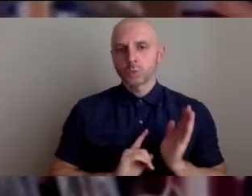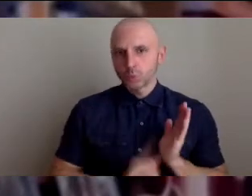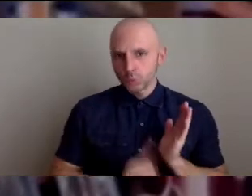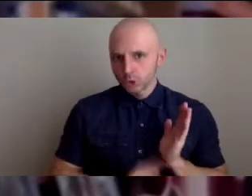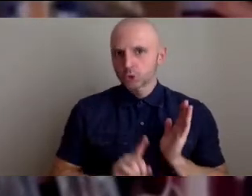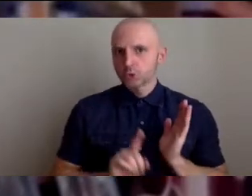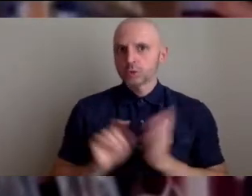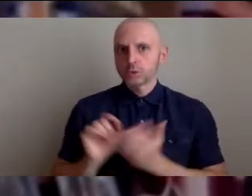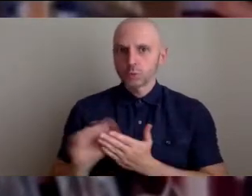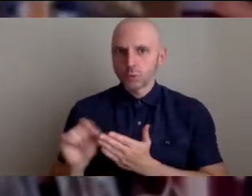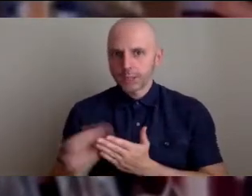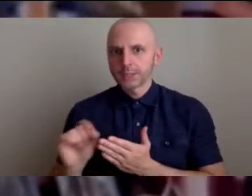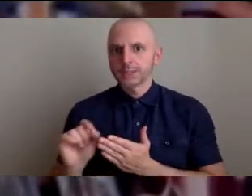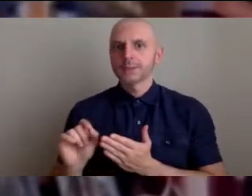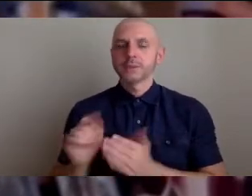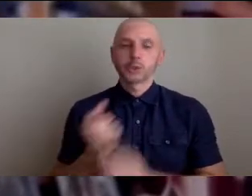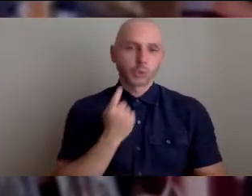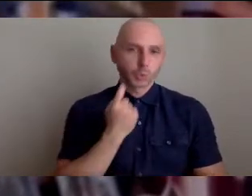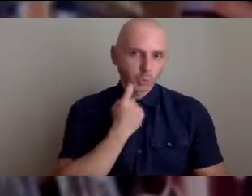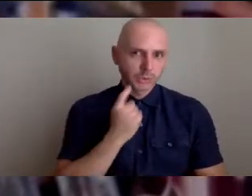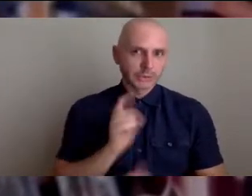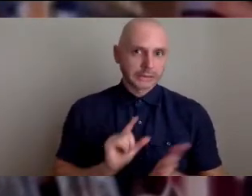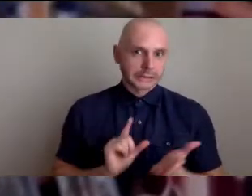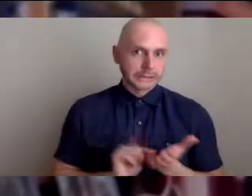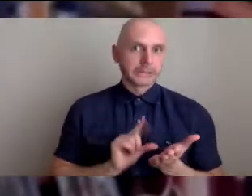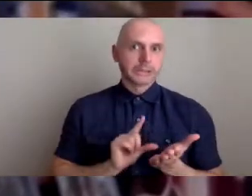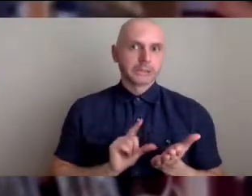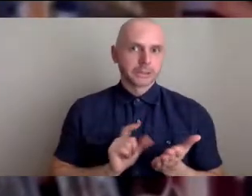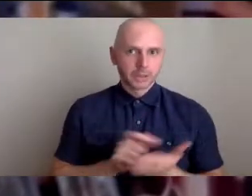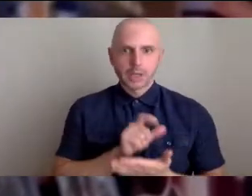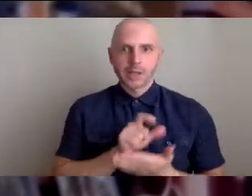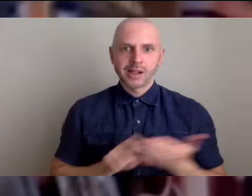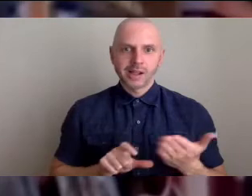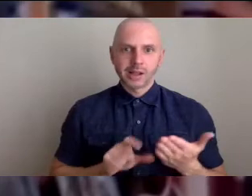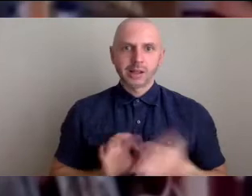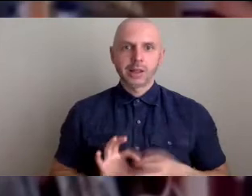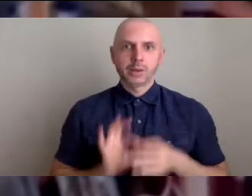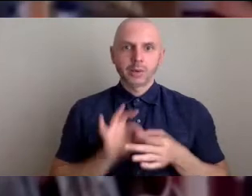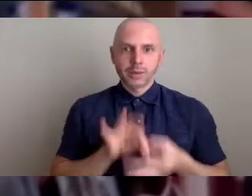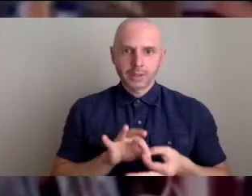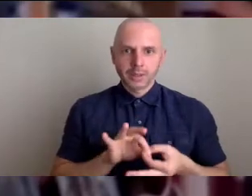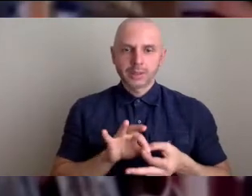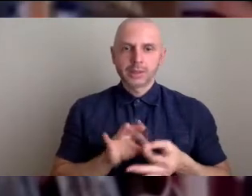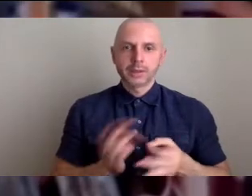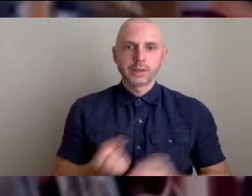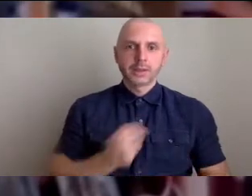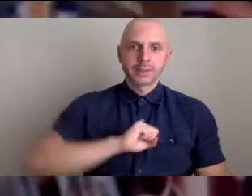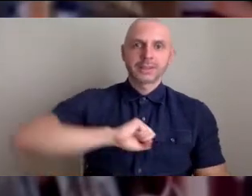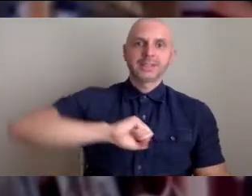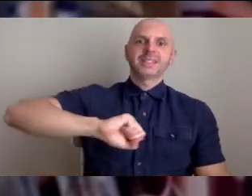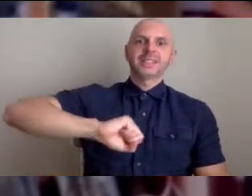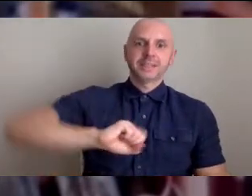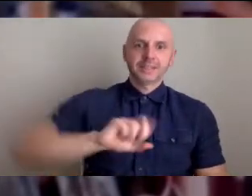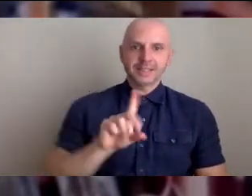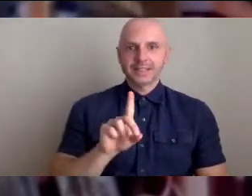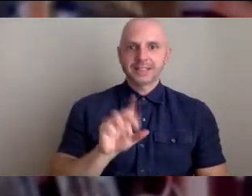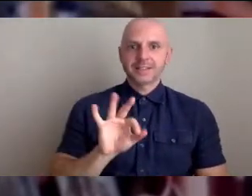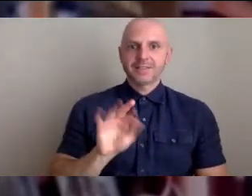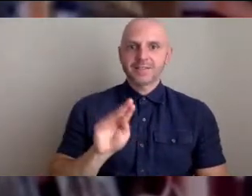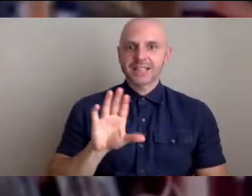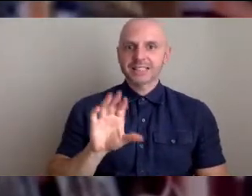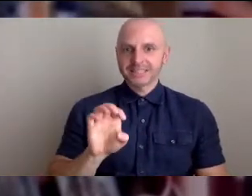a substantial article I've been working on for some time on the regulation of defensive tactics in mergers and acquisitions transactions. It's just come out in